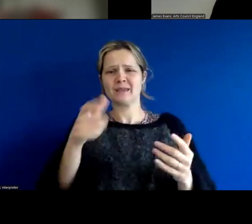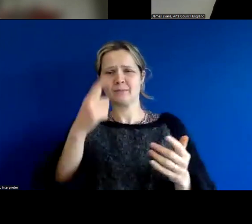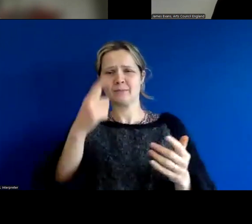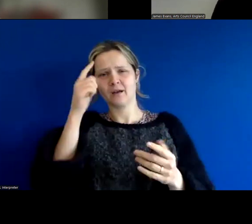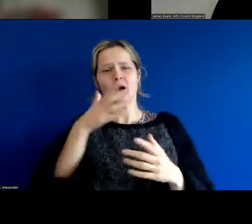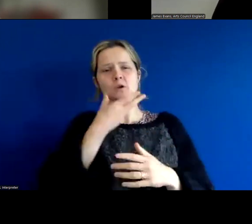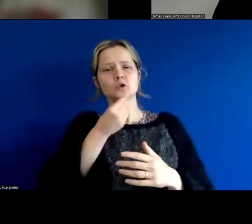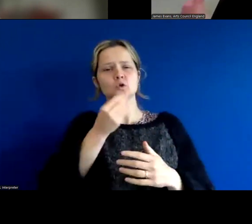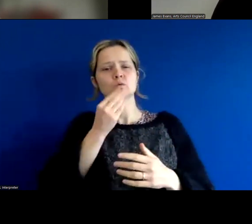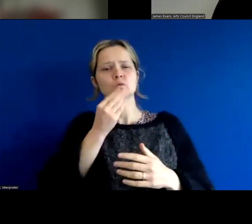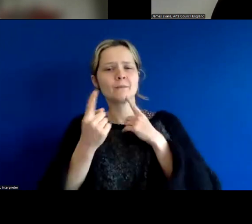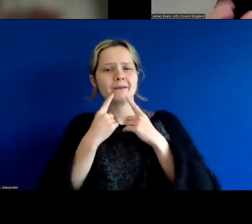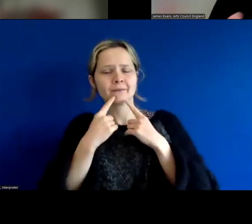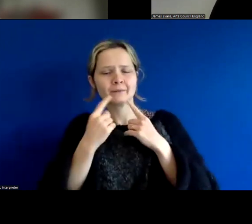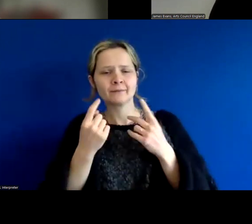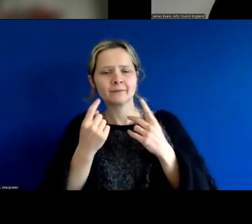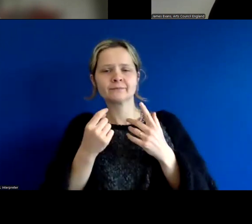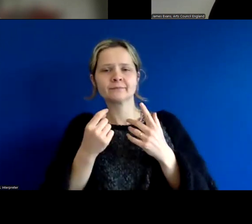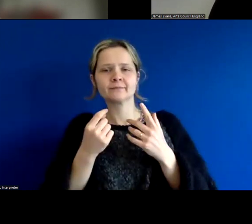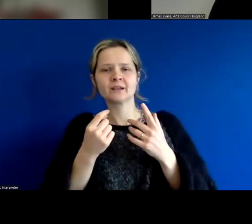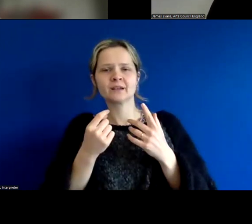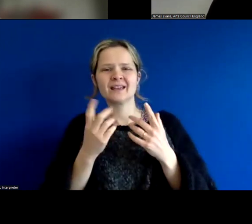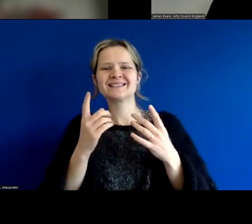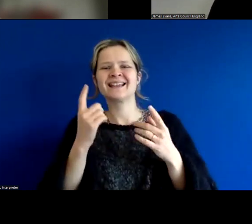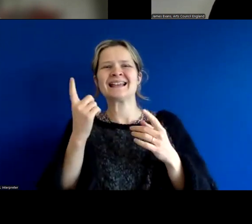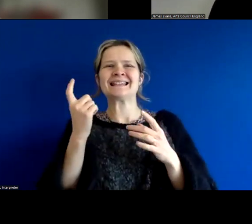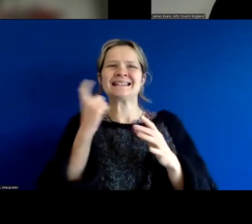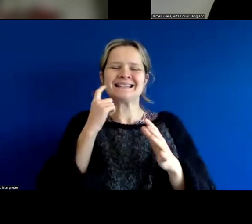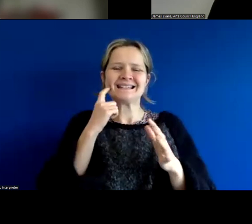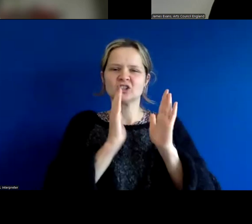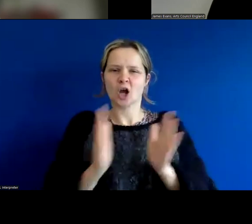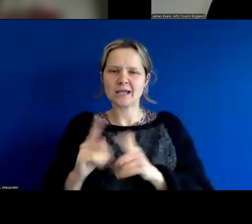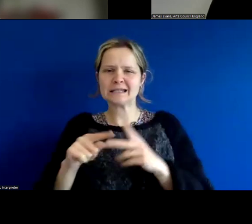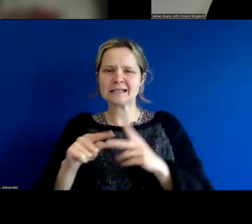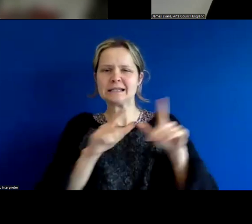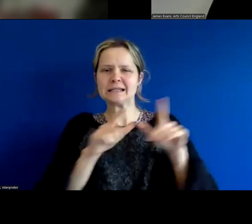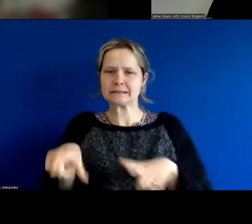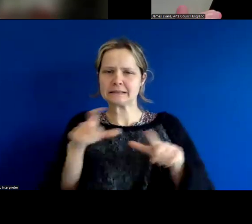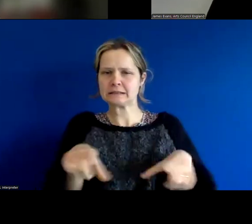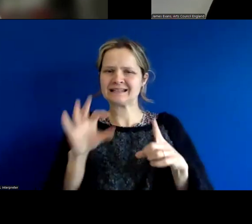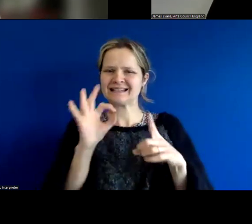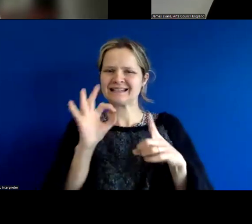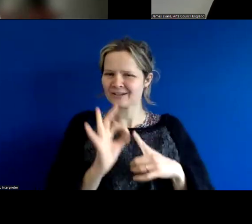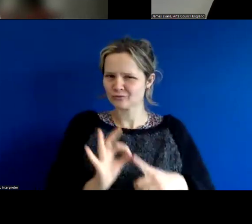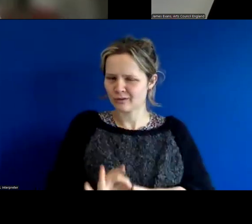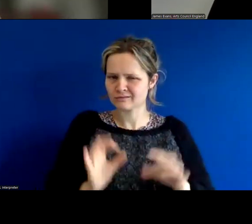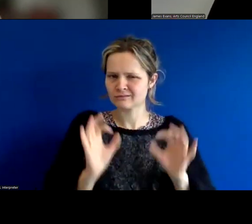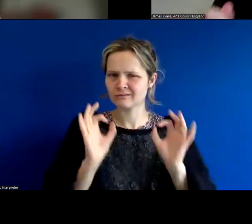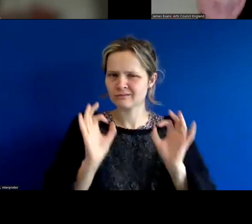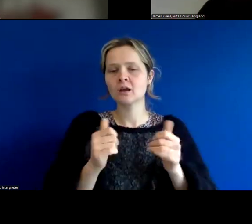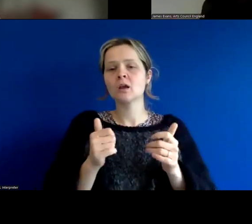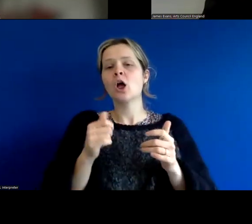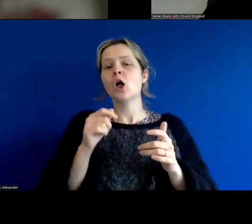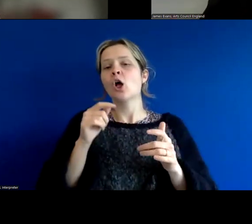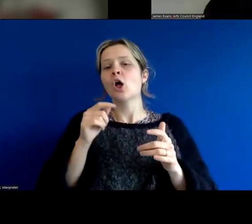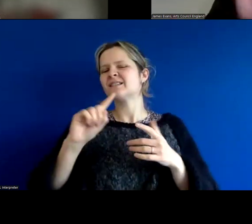kind of feasible, as it was tidy, it was consistent, it was accurate. So this is definitely a first